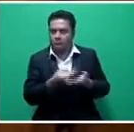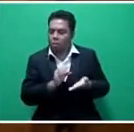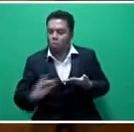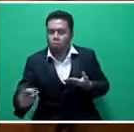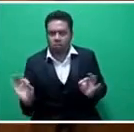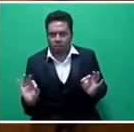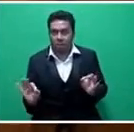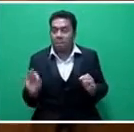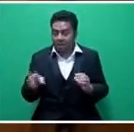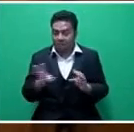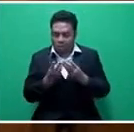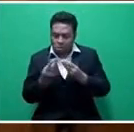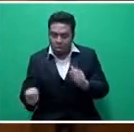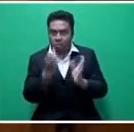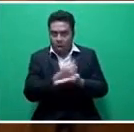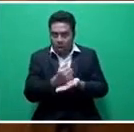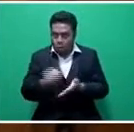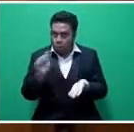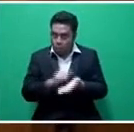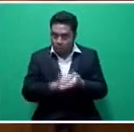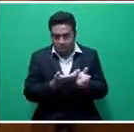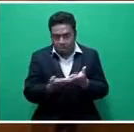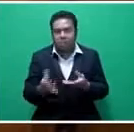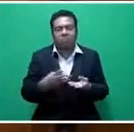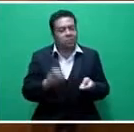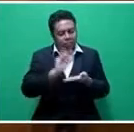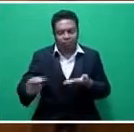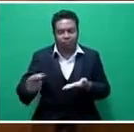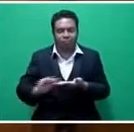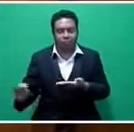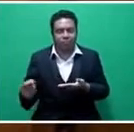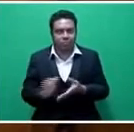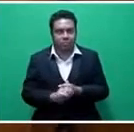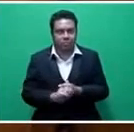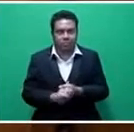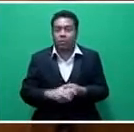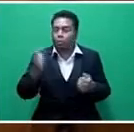some cases when the accounts are not in order, the Ministry centralizes the grants,